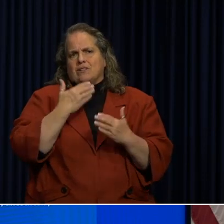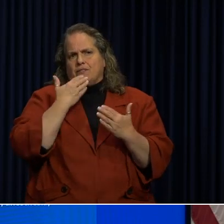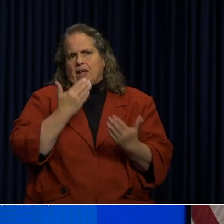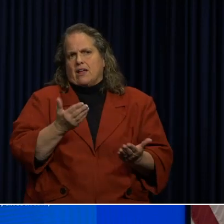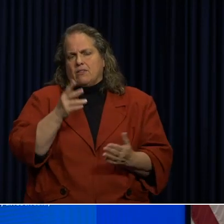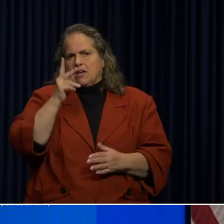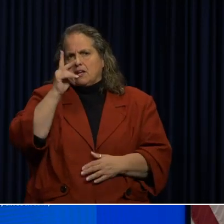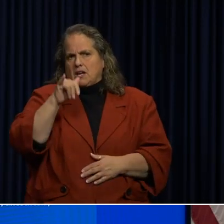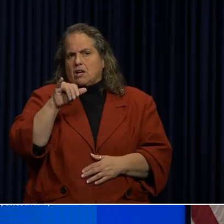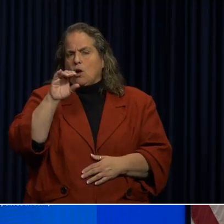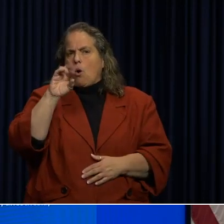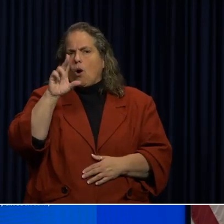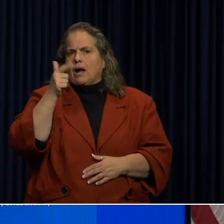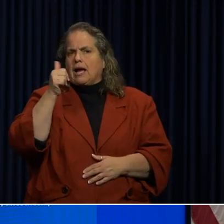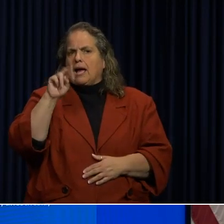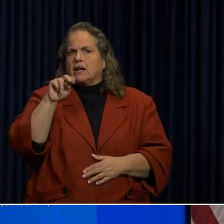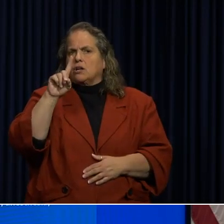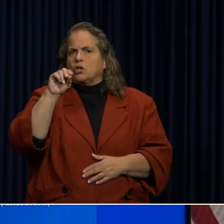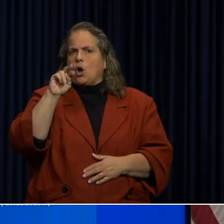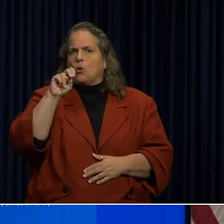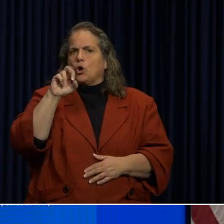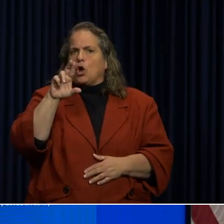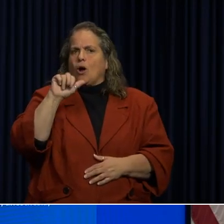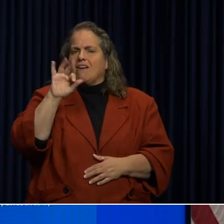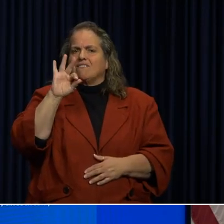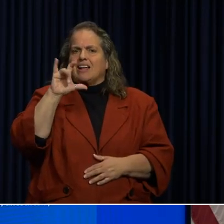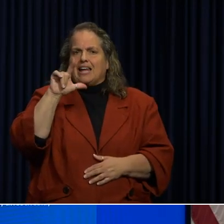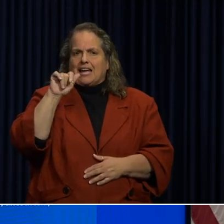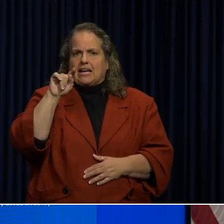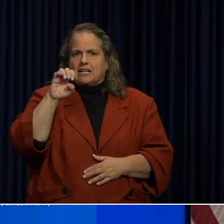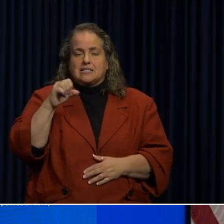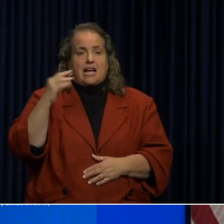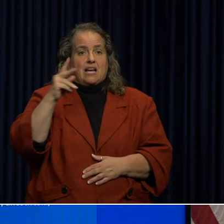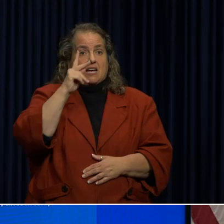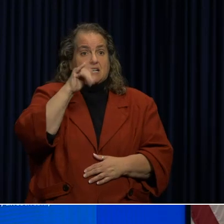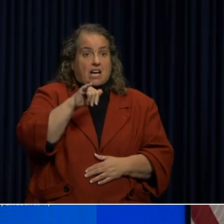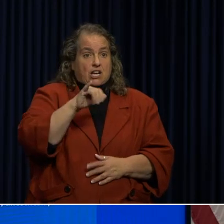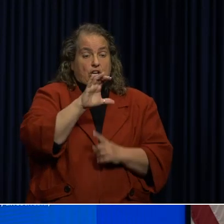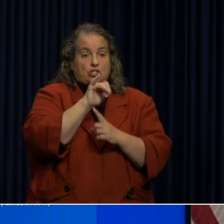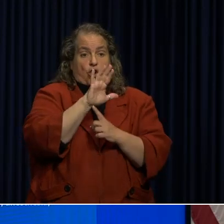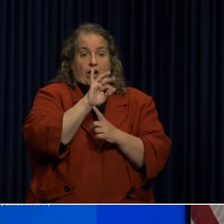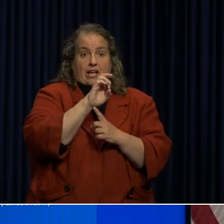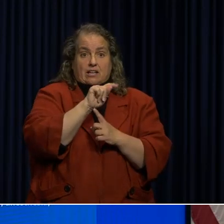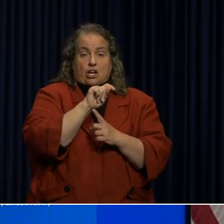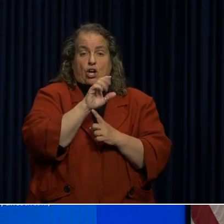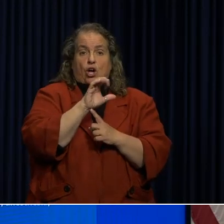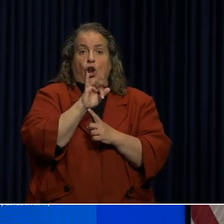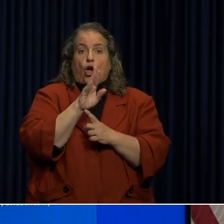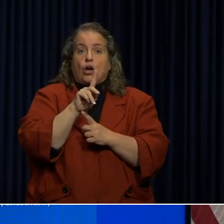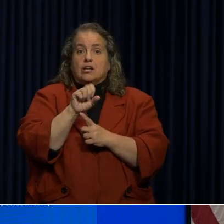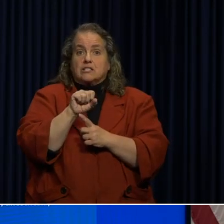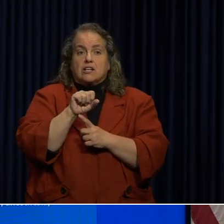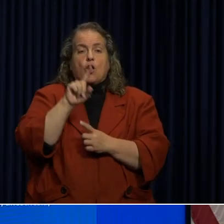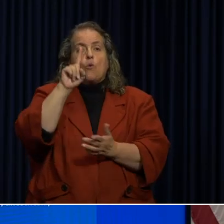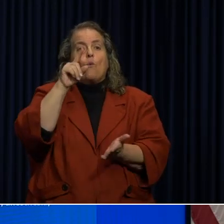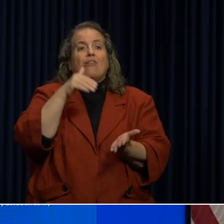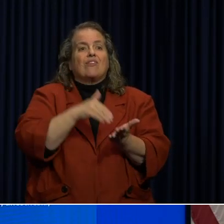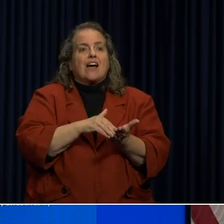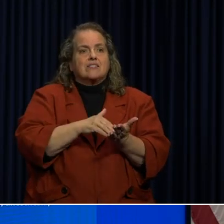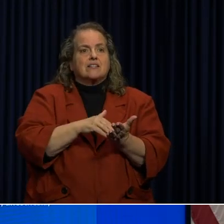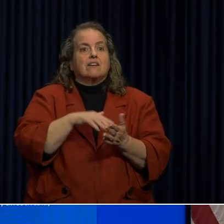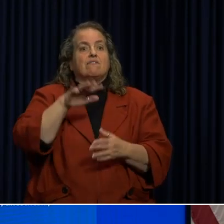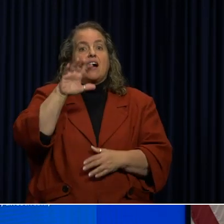Kentucky Organ Donor Affiliates and Kentucky Circuit Clerks for donating 1,500 COVID-19 swab